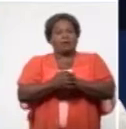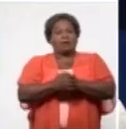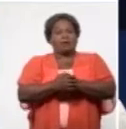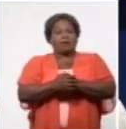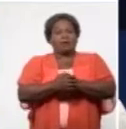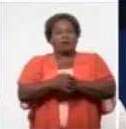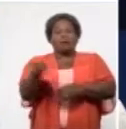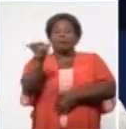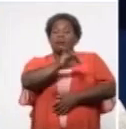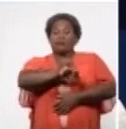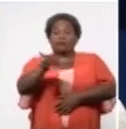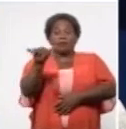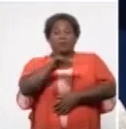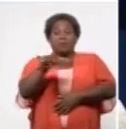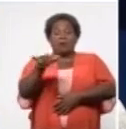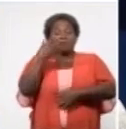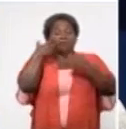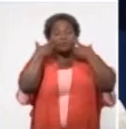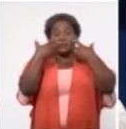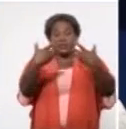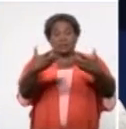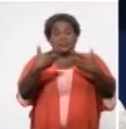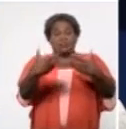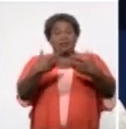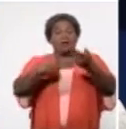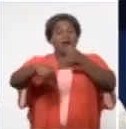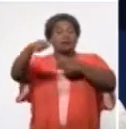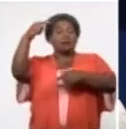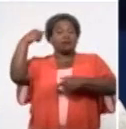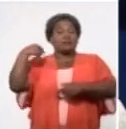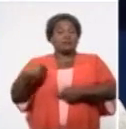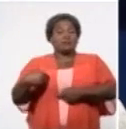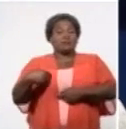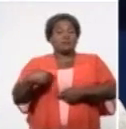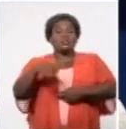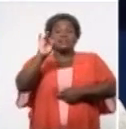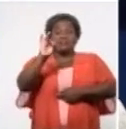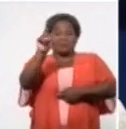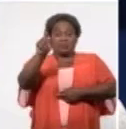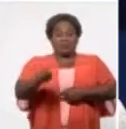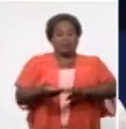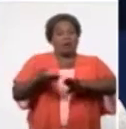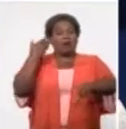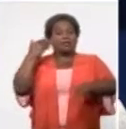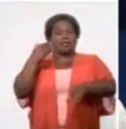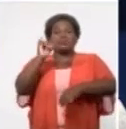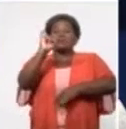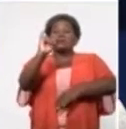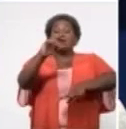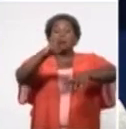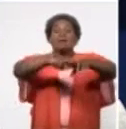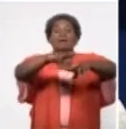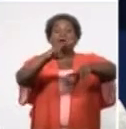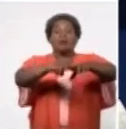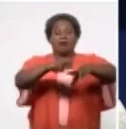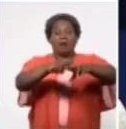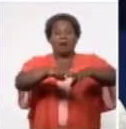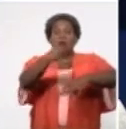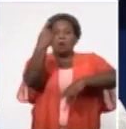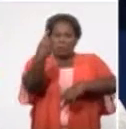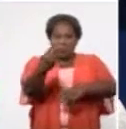with satisfaction to be able to acknowledge the good results achieved so far. Cuba has a lethality rate